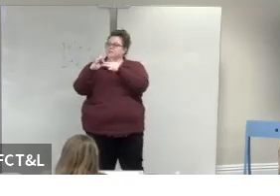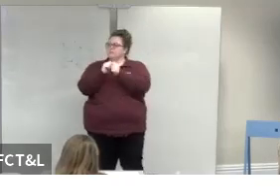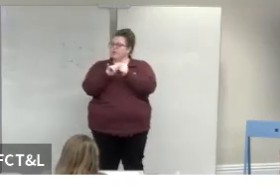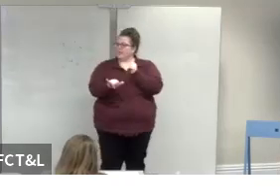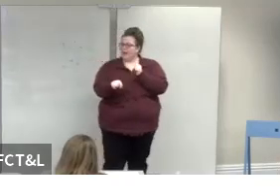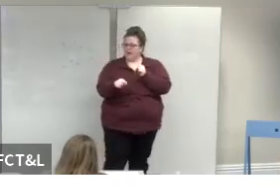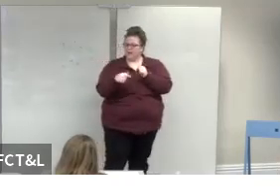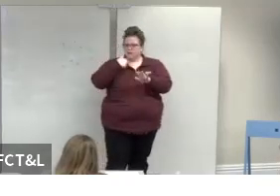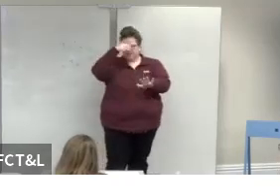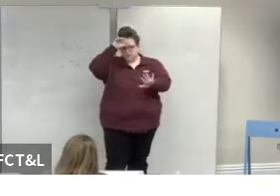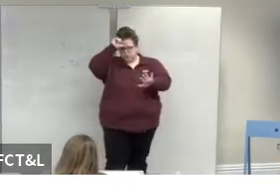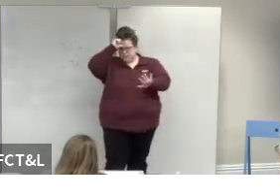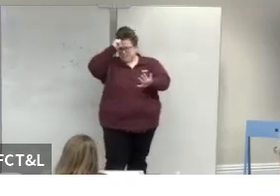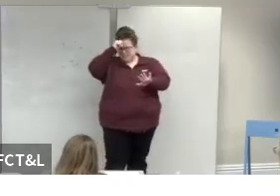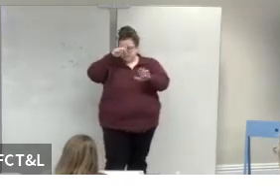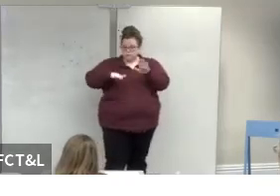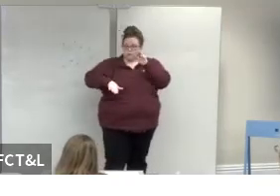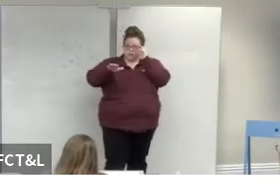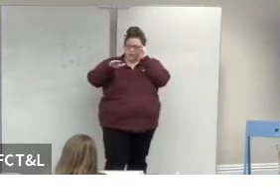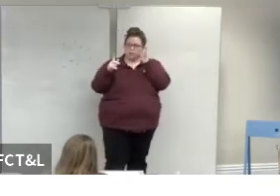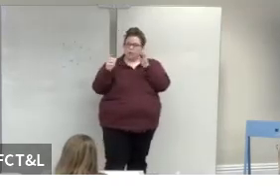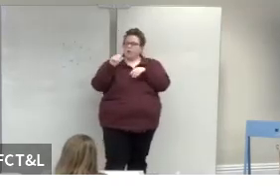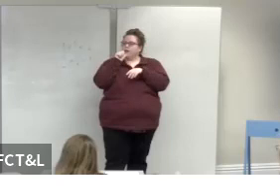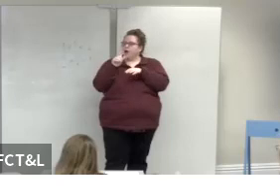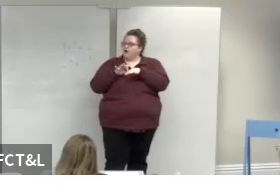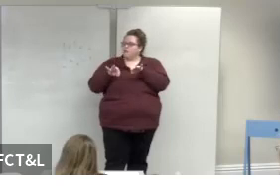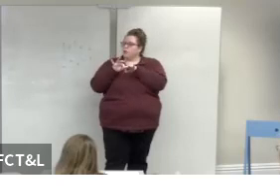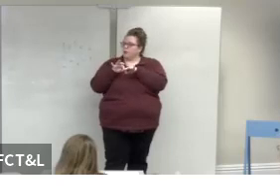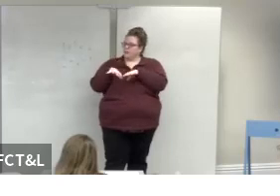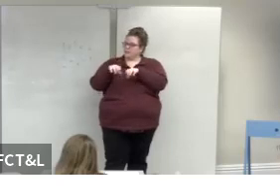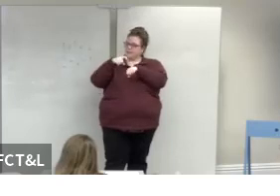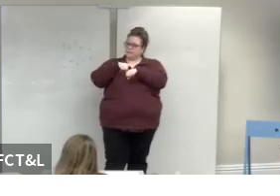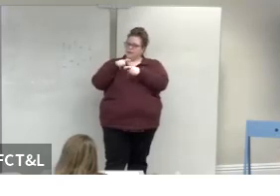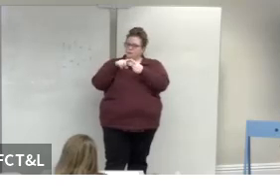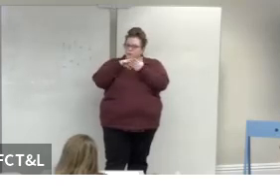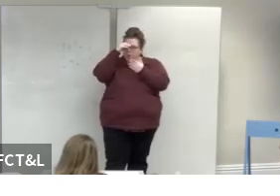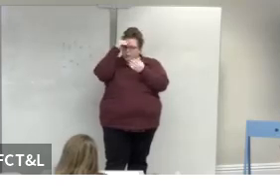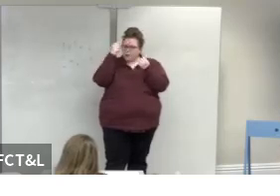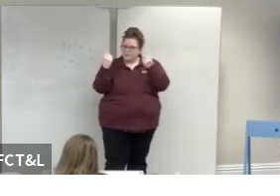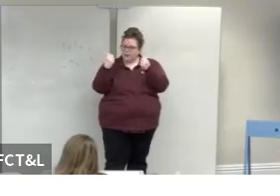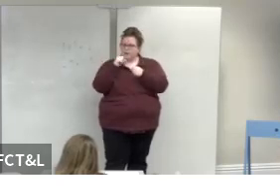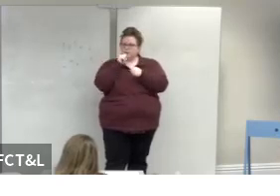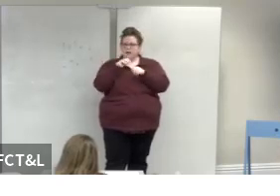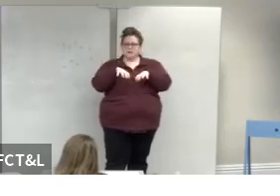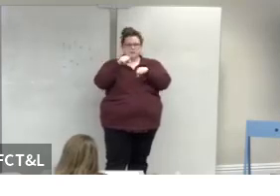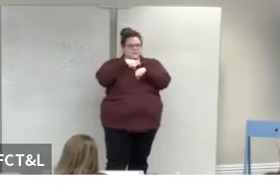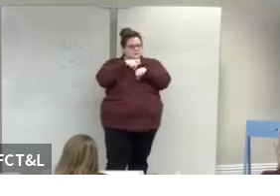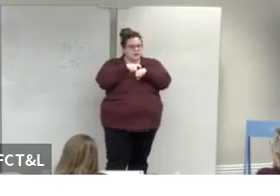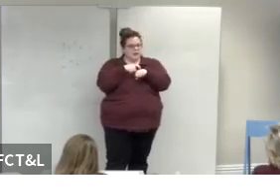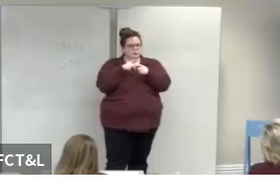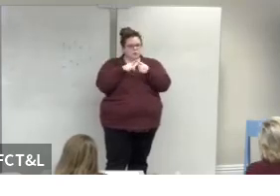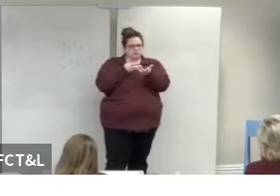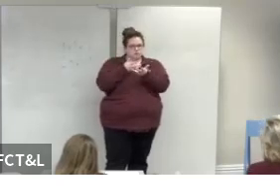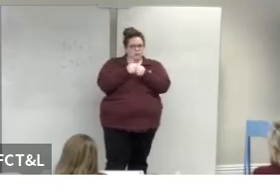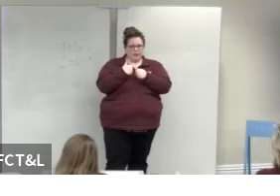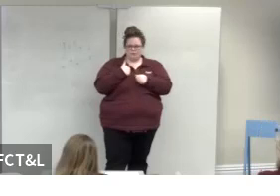never mind, I'll tell you later, they've grown up with. And so that is just, can be very traumatizing. So no, for someone